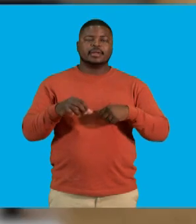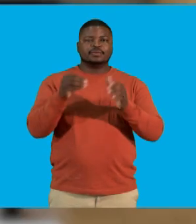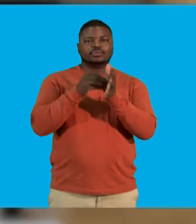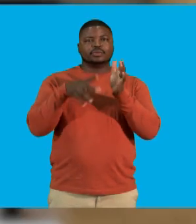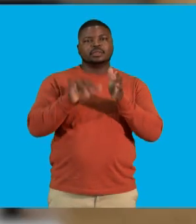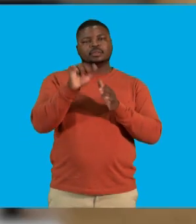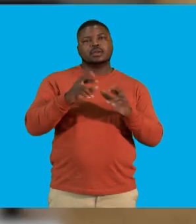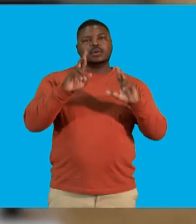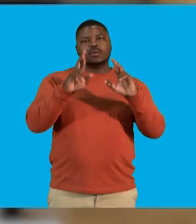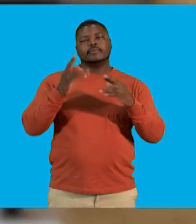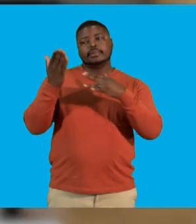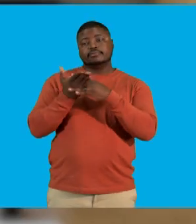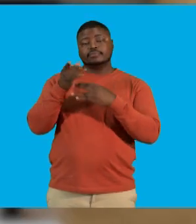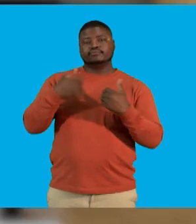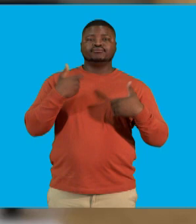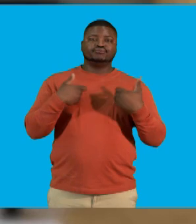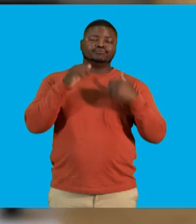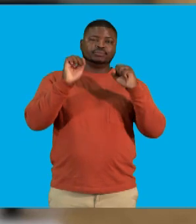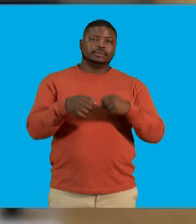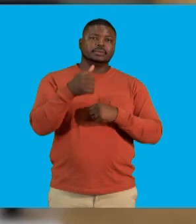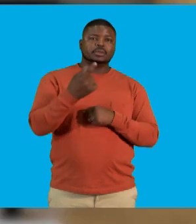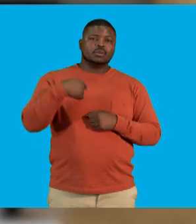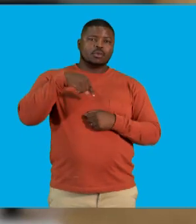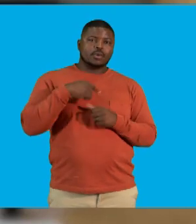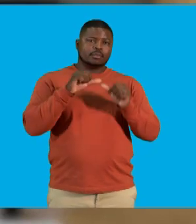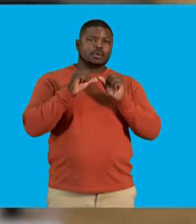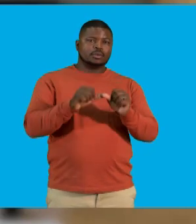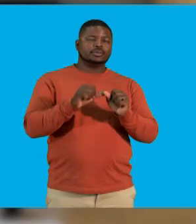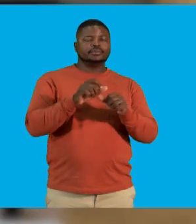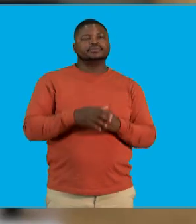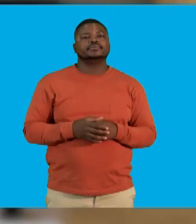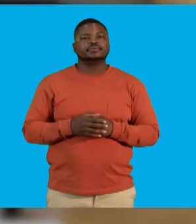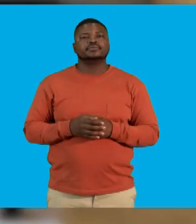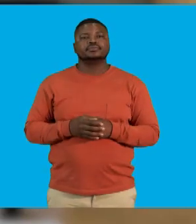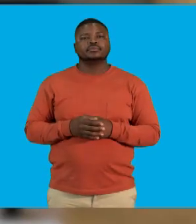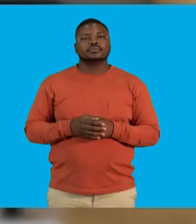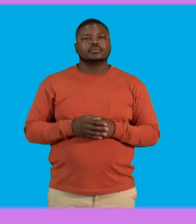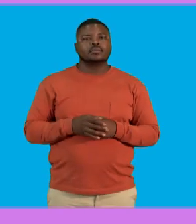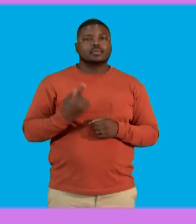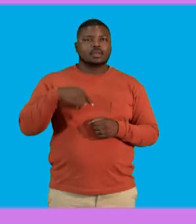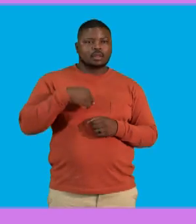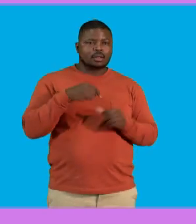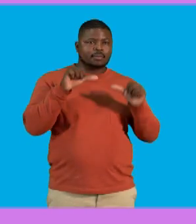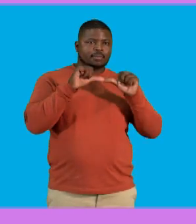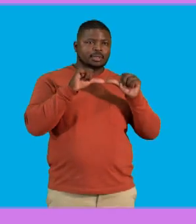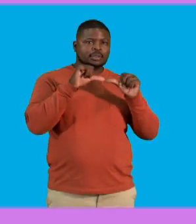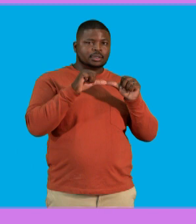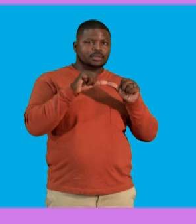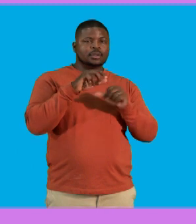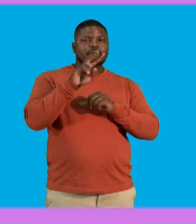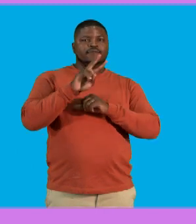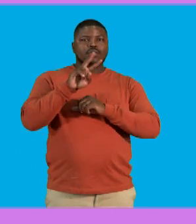Welcome back, learners. I hope you had a nice quick rest. Let's continue. Now we're going to look at measuring volume